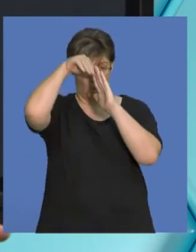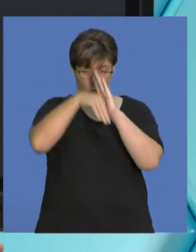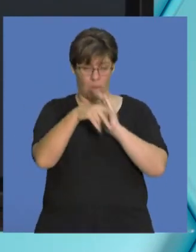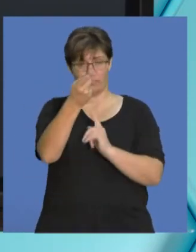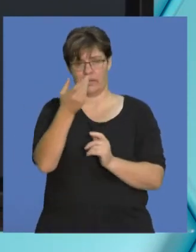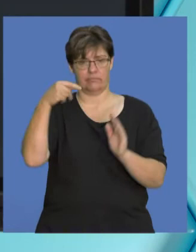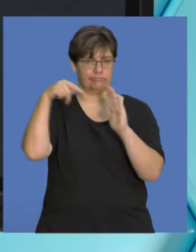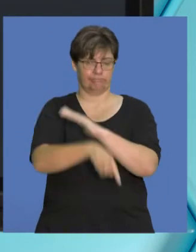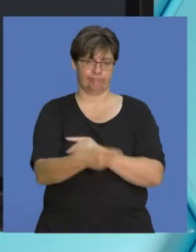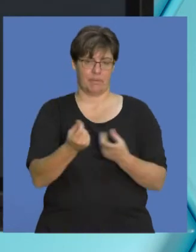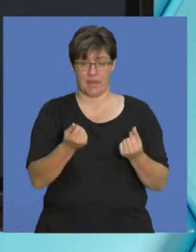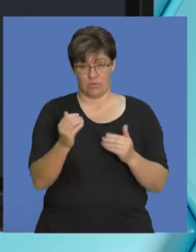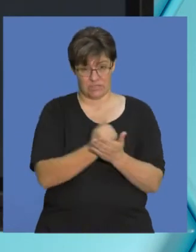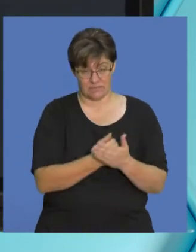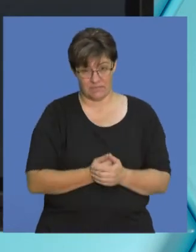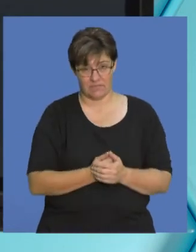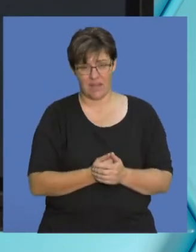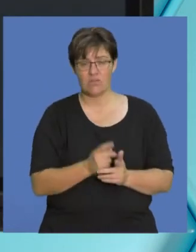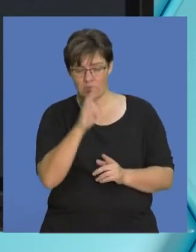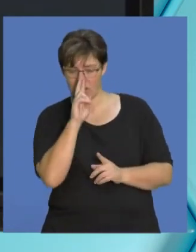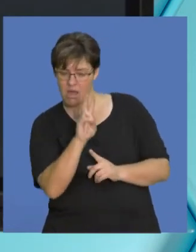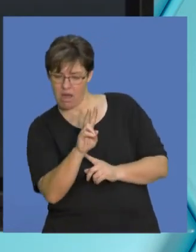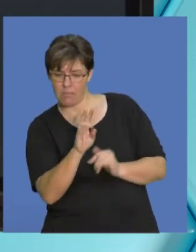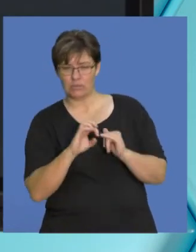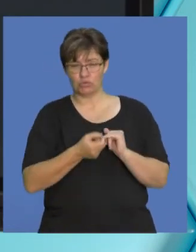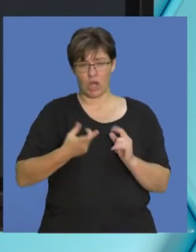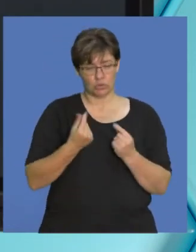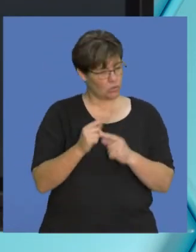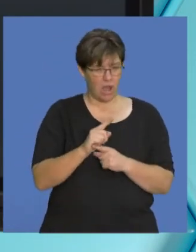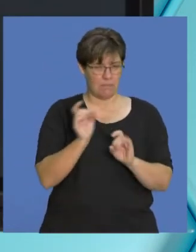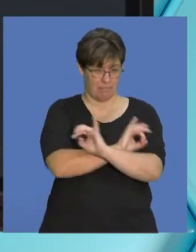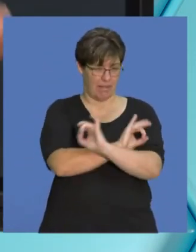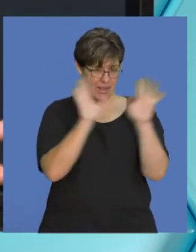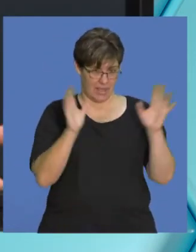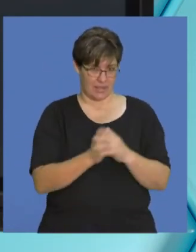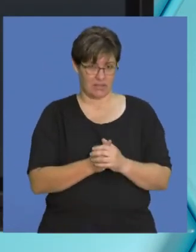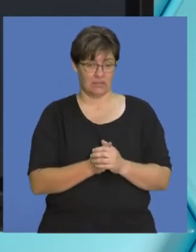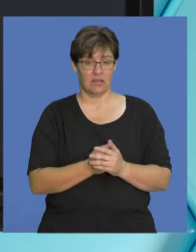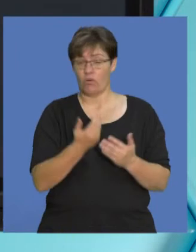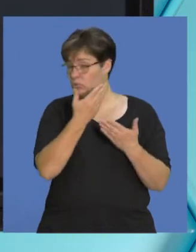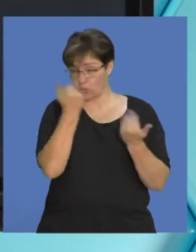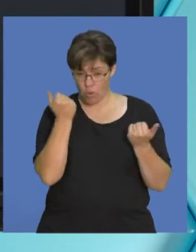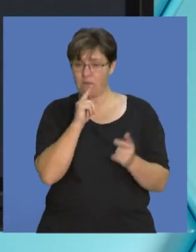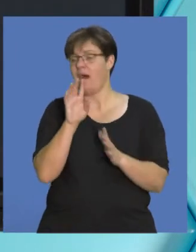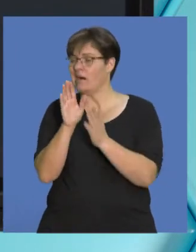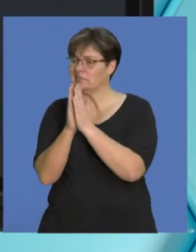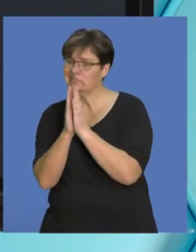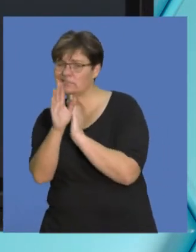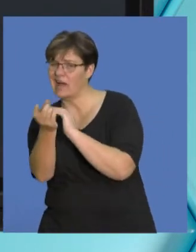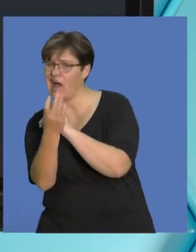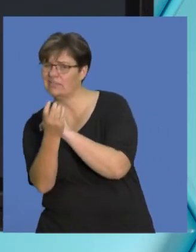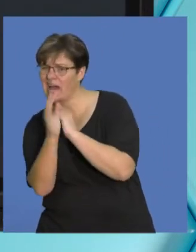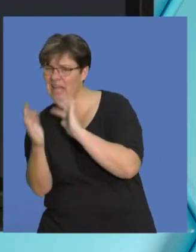money that you saved. So make sure that you make sense of what you are trying to do, and if you do not know, seek advice from